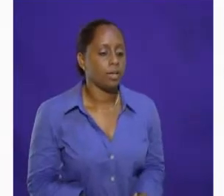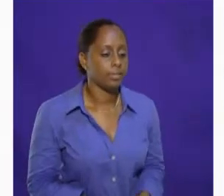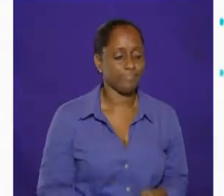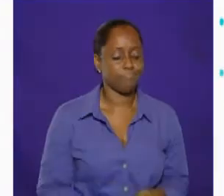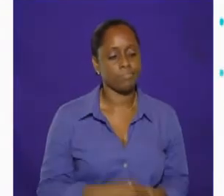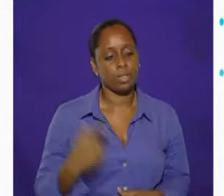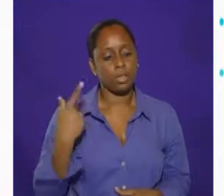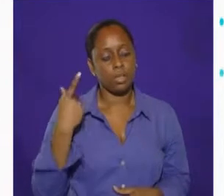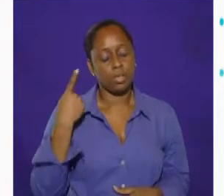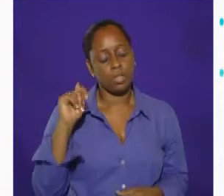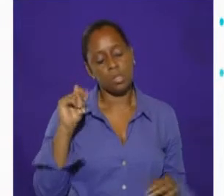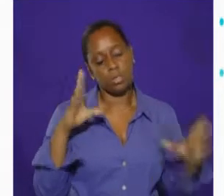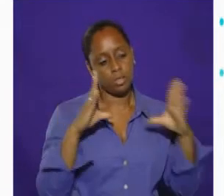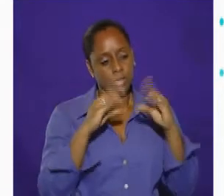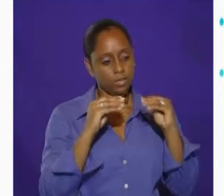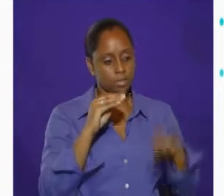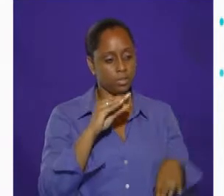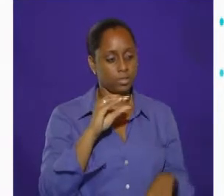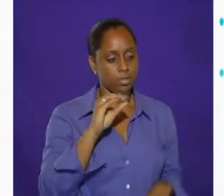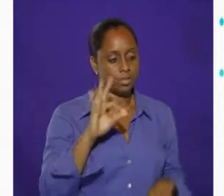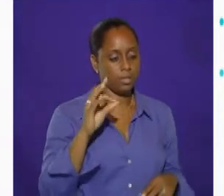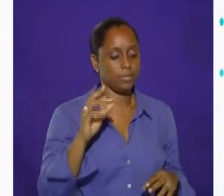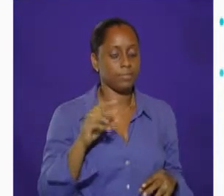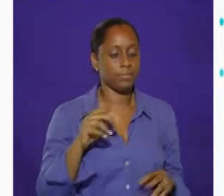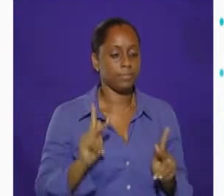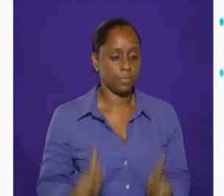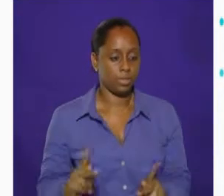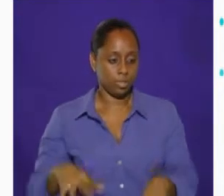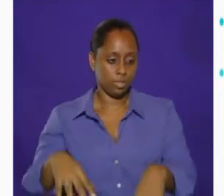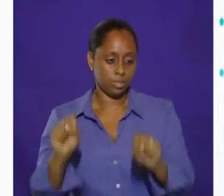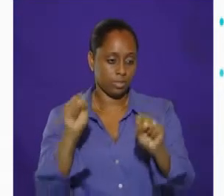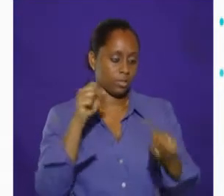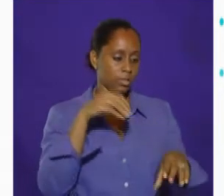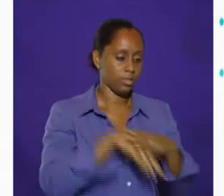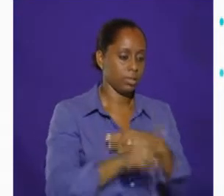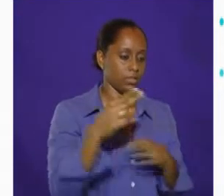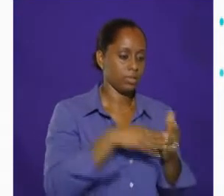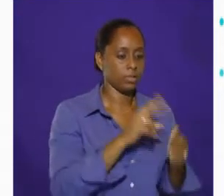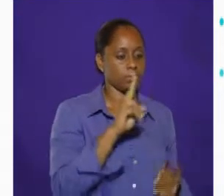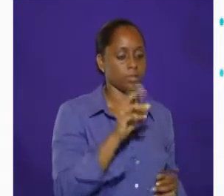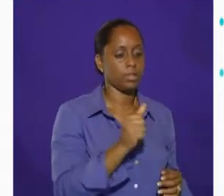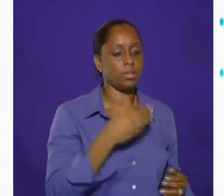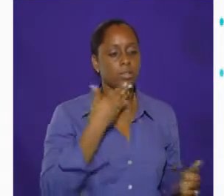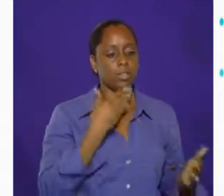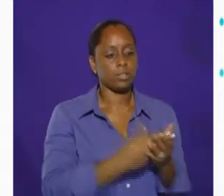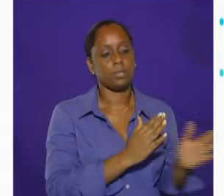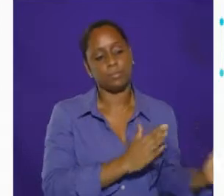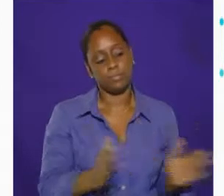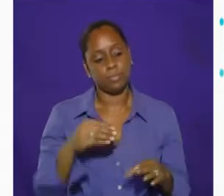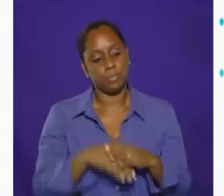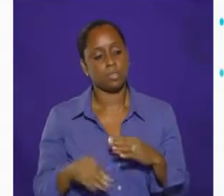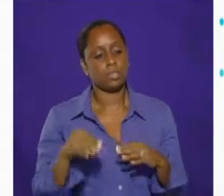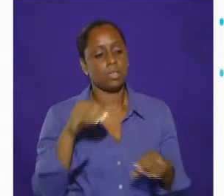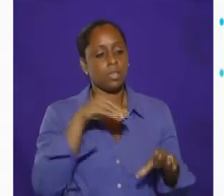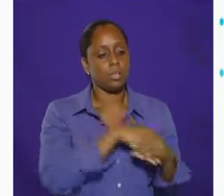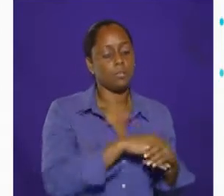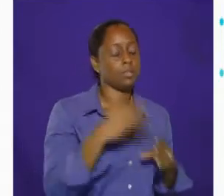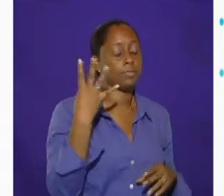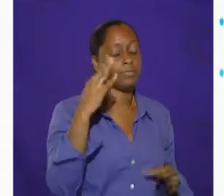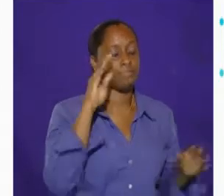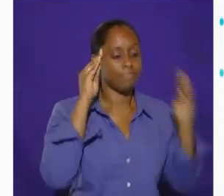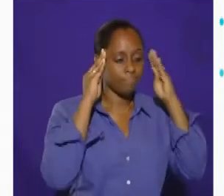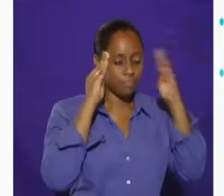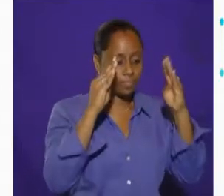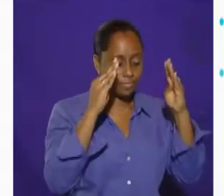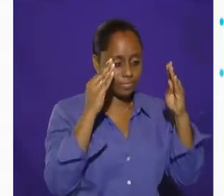species. The Conference of the Parties adopted in 2002 a strategic plan which encompasses 4